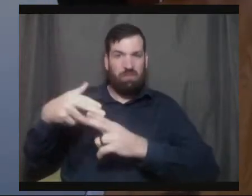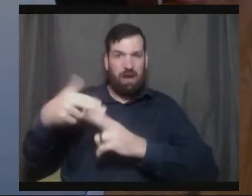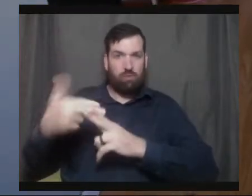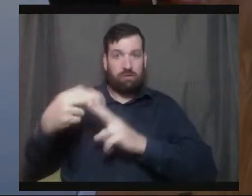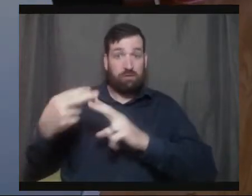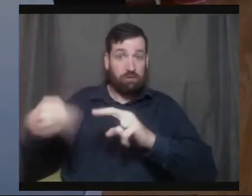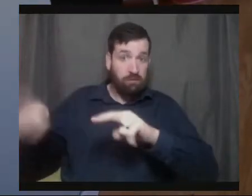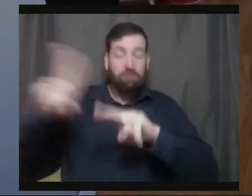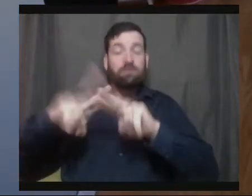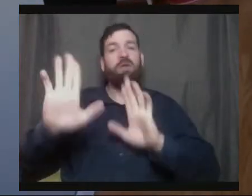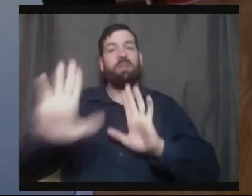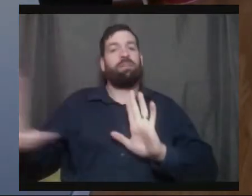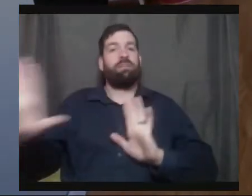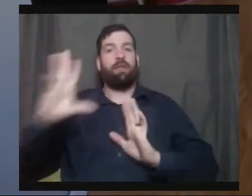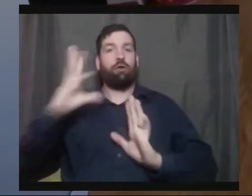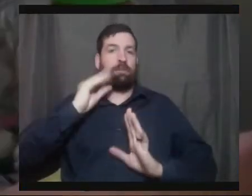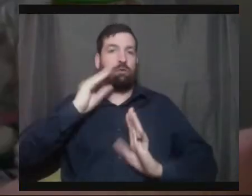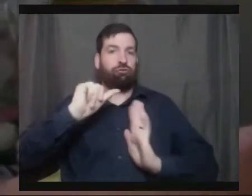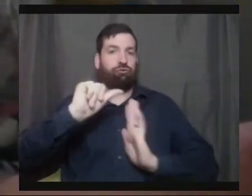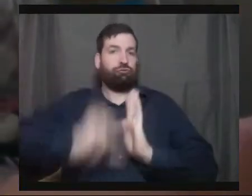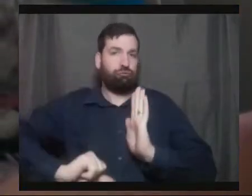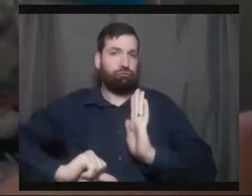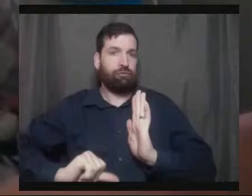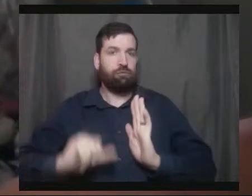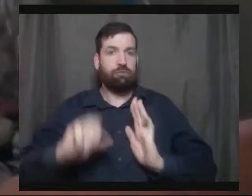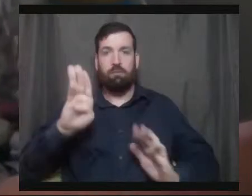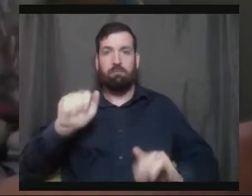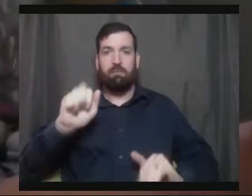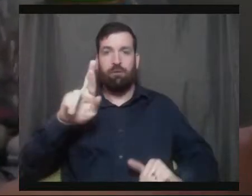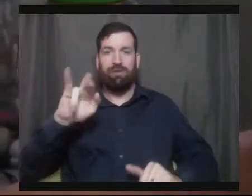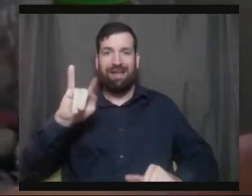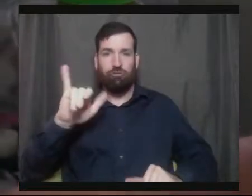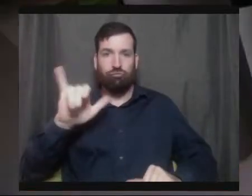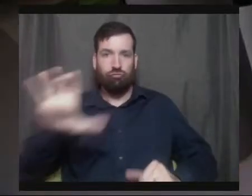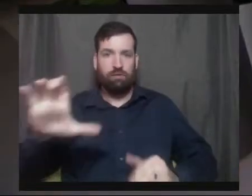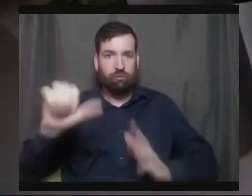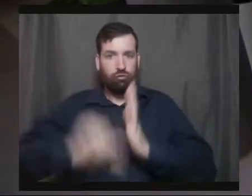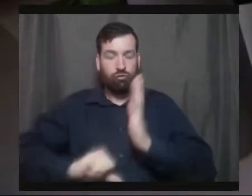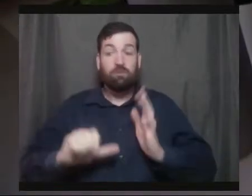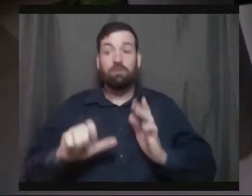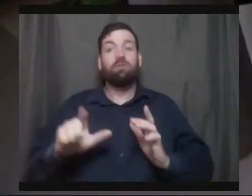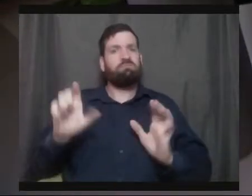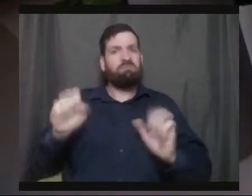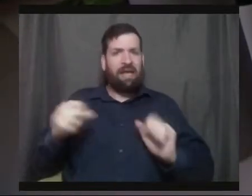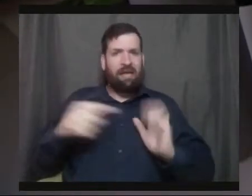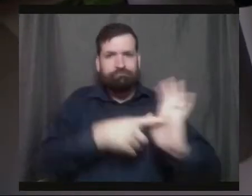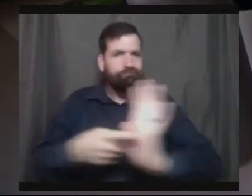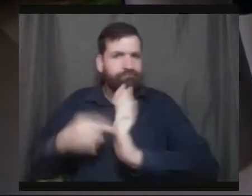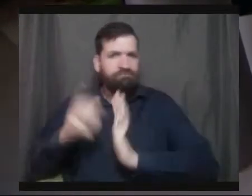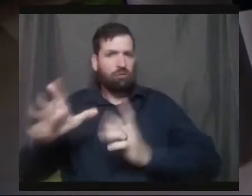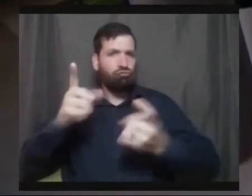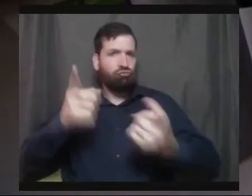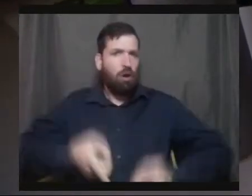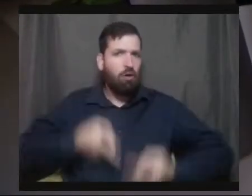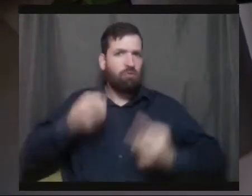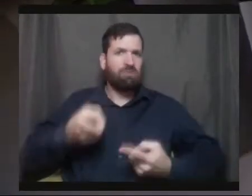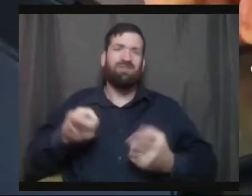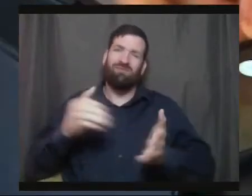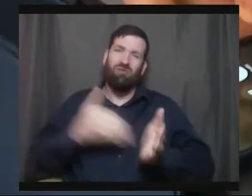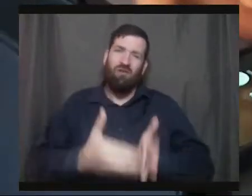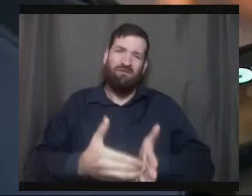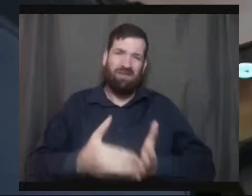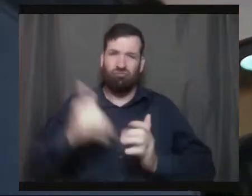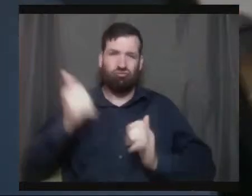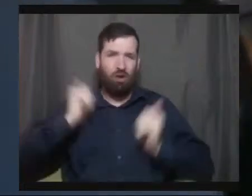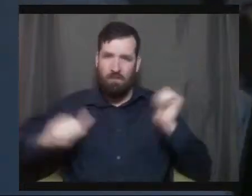can be eye-opening to viewers about the struggles that these individuals are experiencing, it is often dramatized, as you can imagine, compared to what it